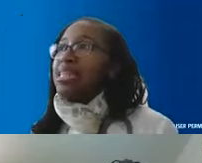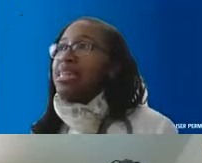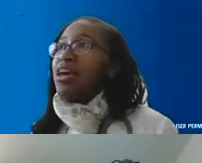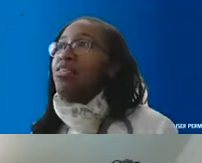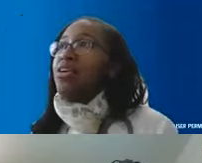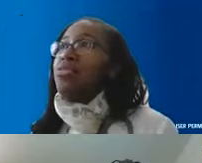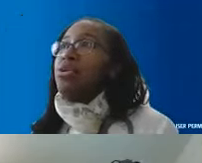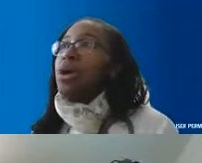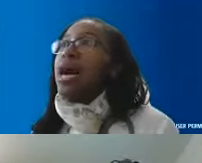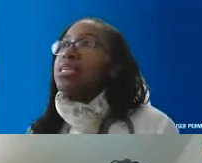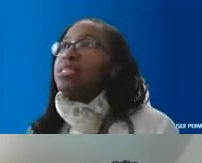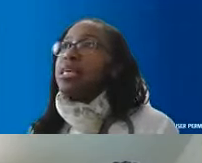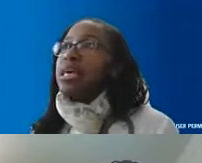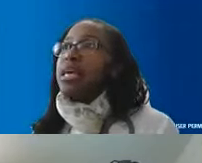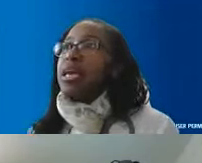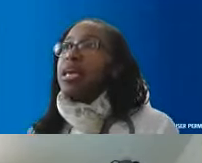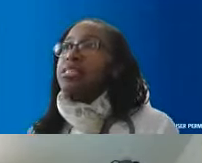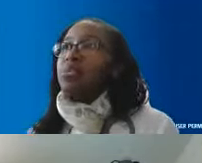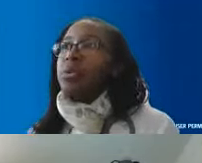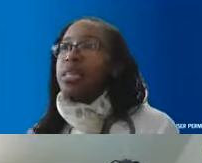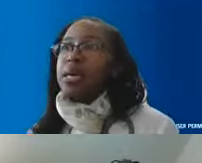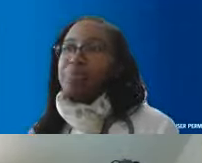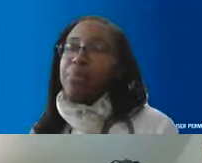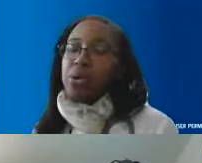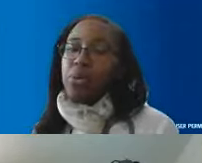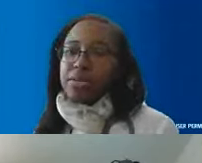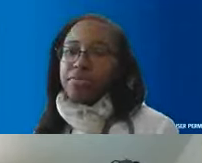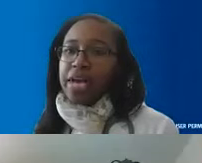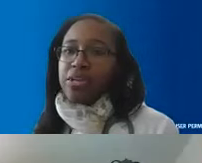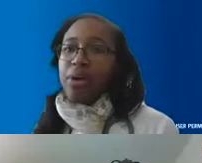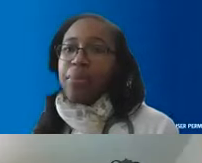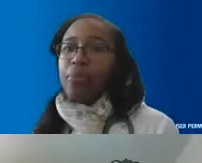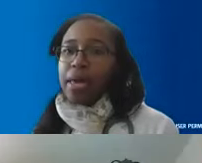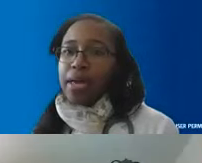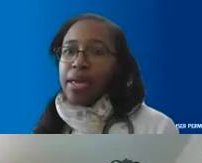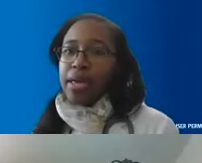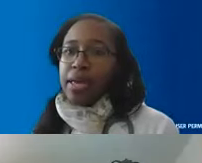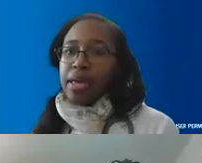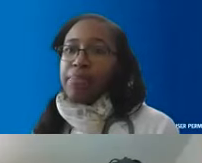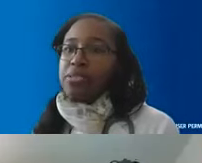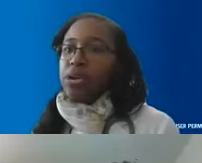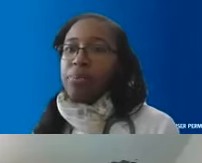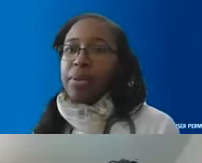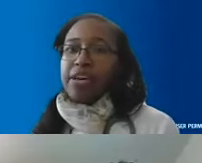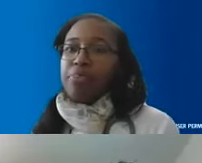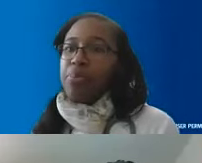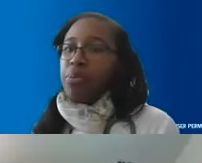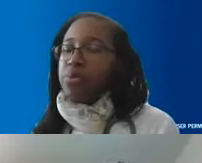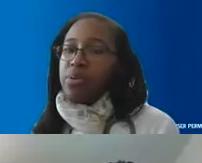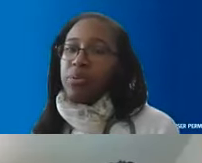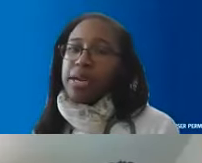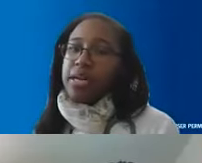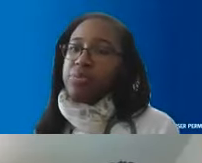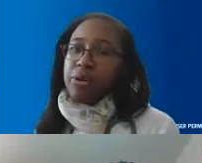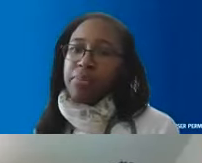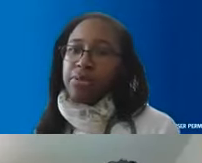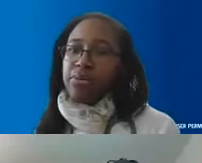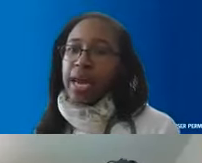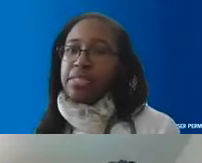that's the honest thing is to really get people to quantify to what point. Because there are plenty of people who didn't want